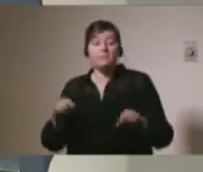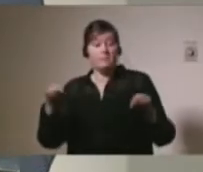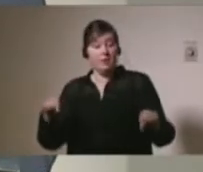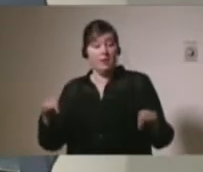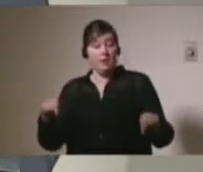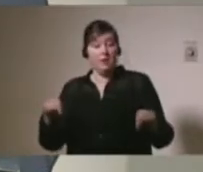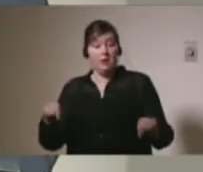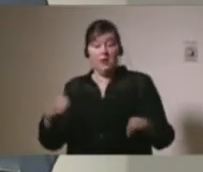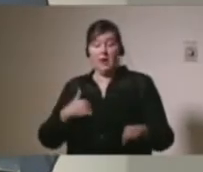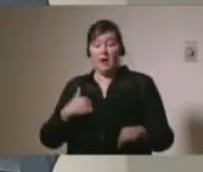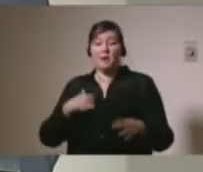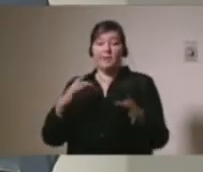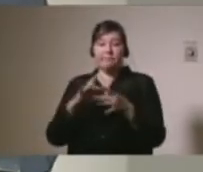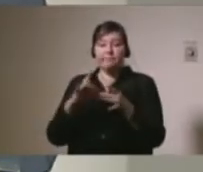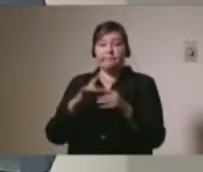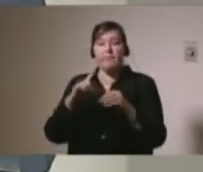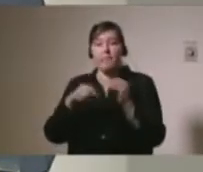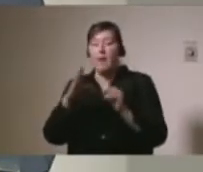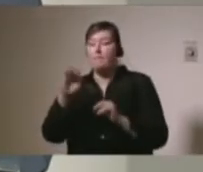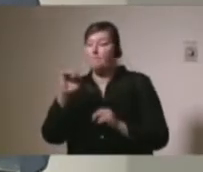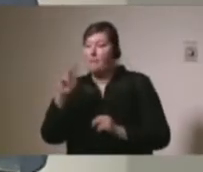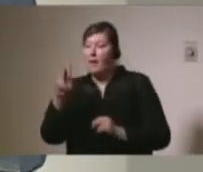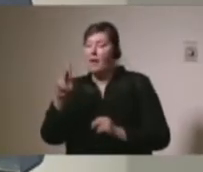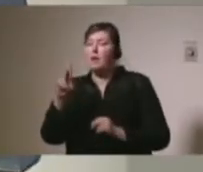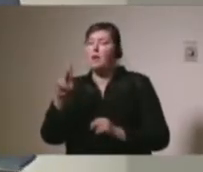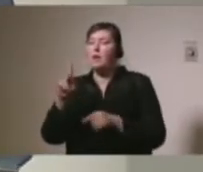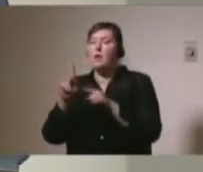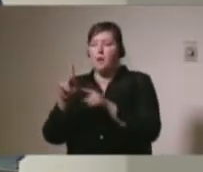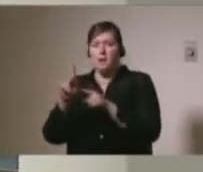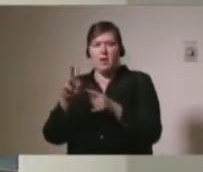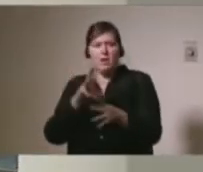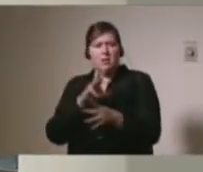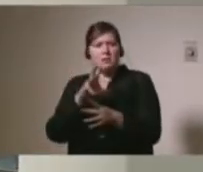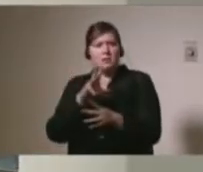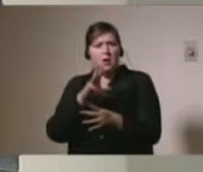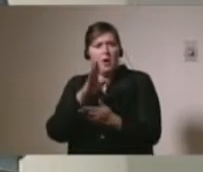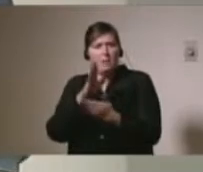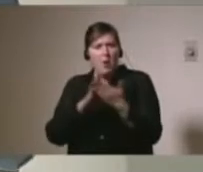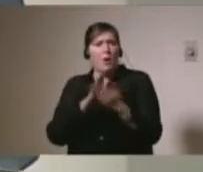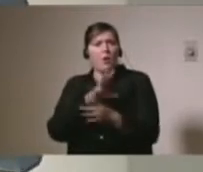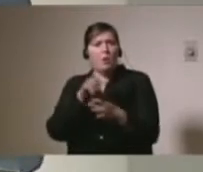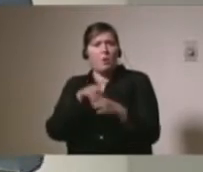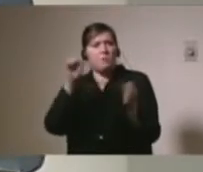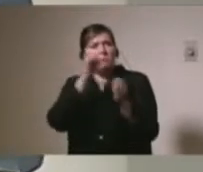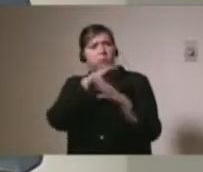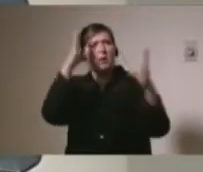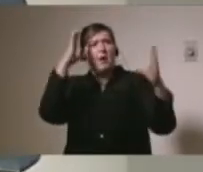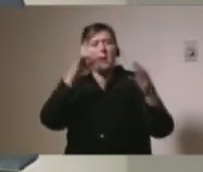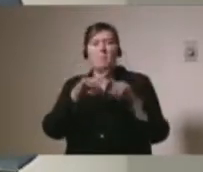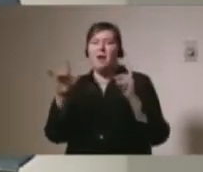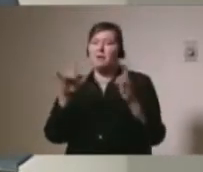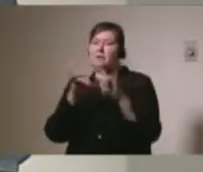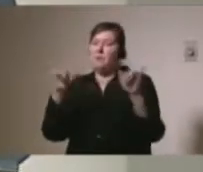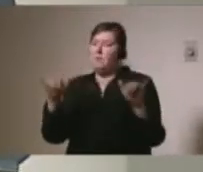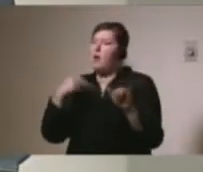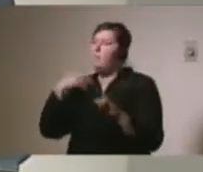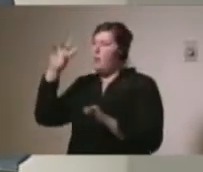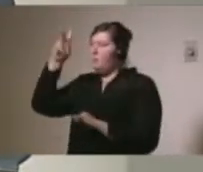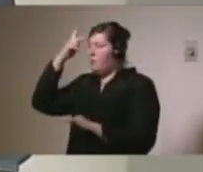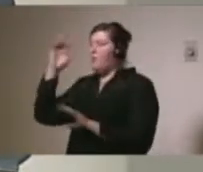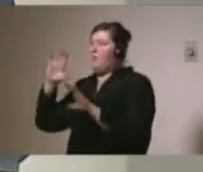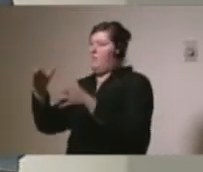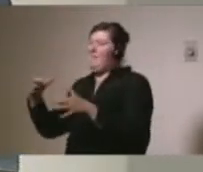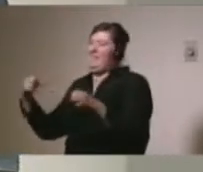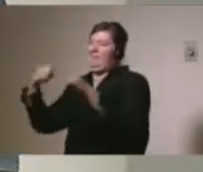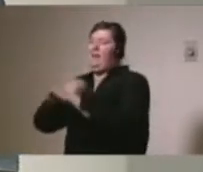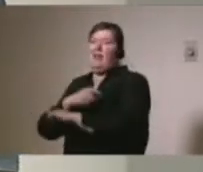issue about banking, it's part of a view, but it's part at the same time of a political fight. So we'll open the floor